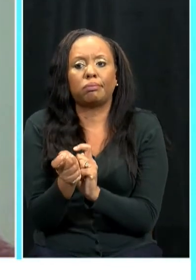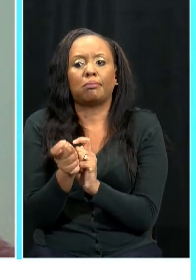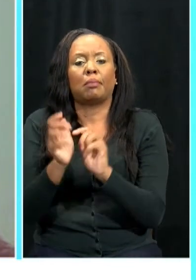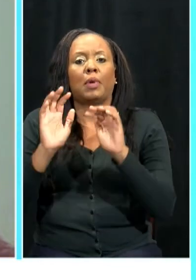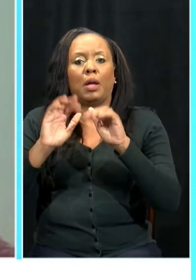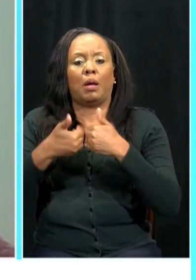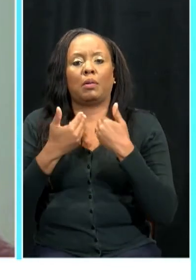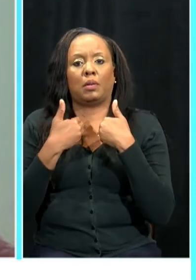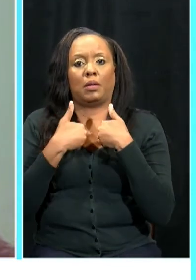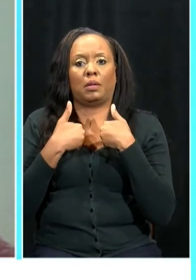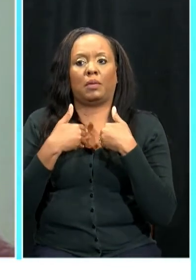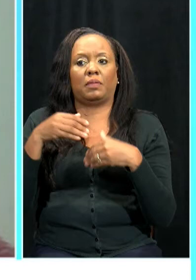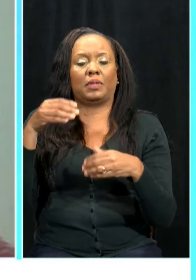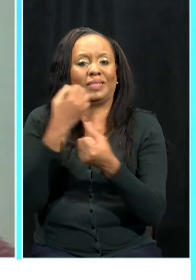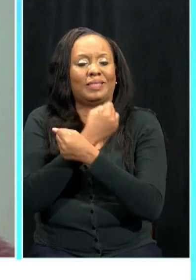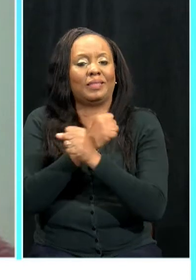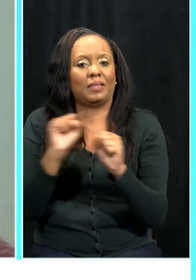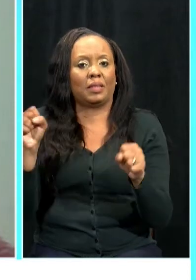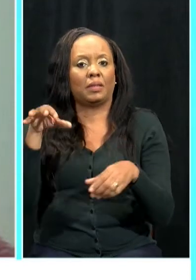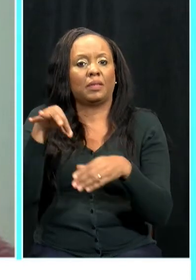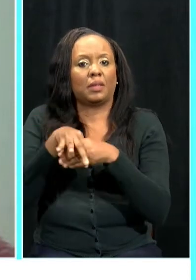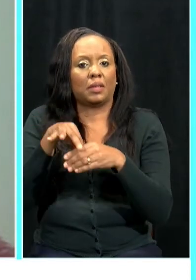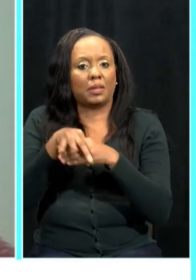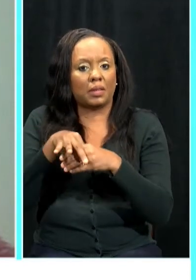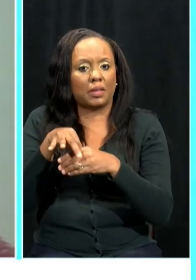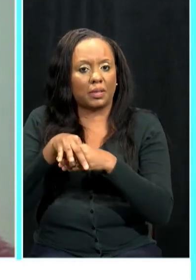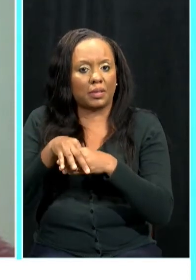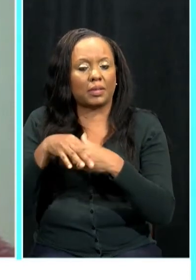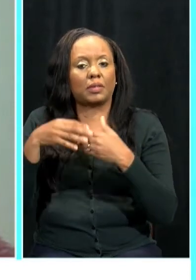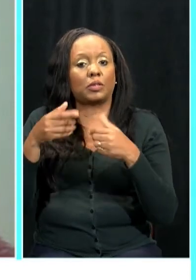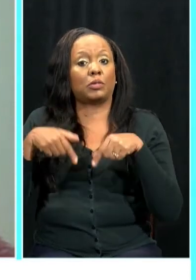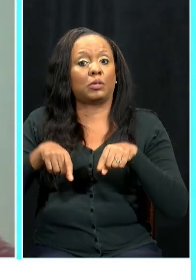hold elections safely in a